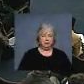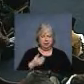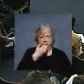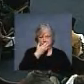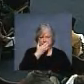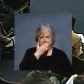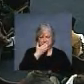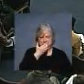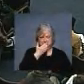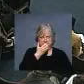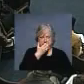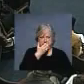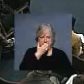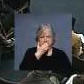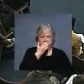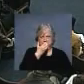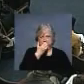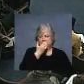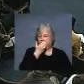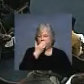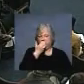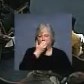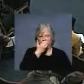that correct?